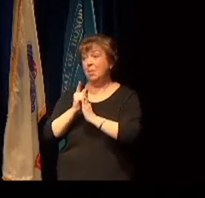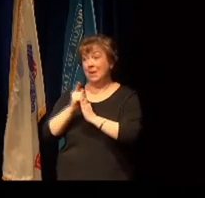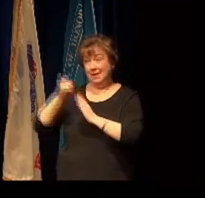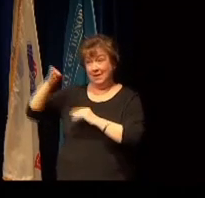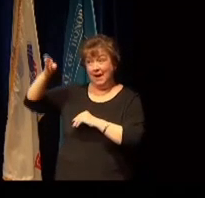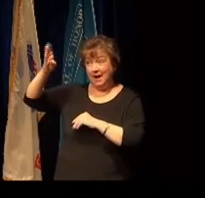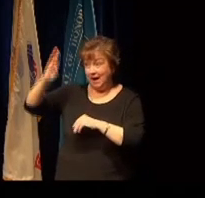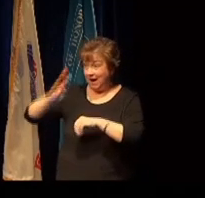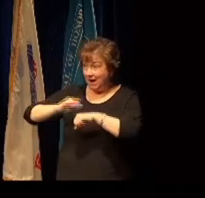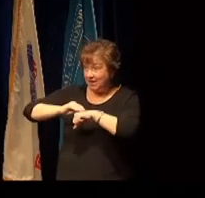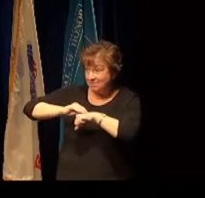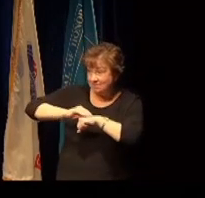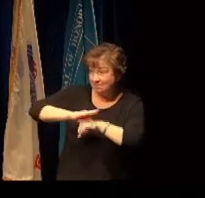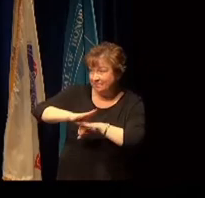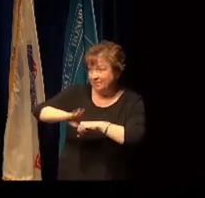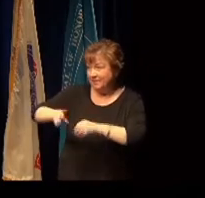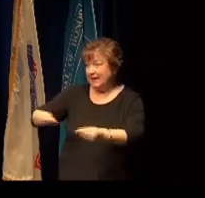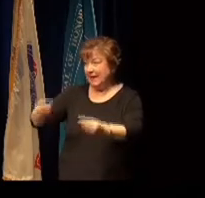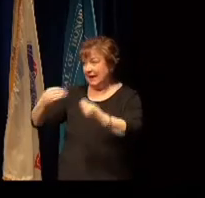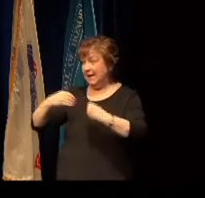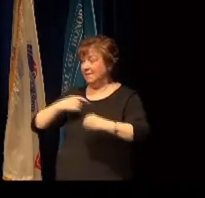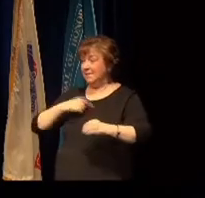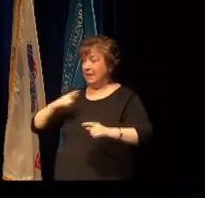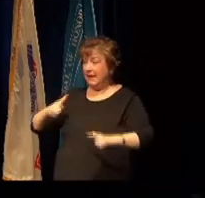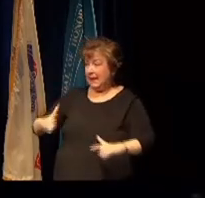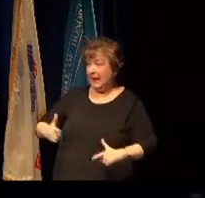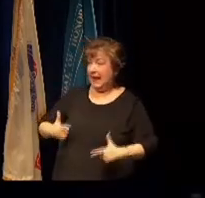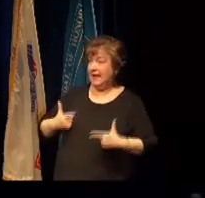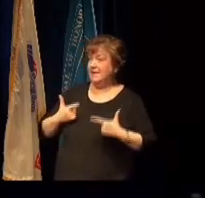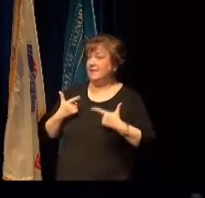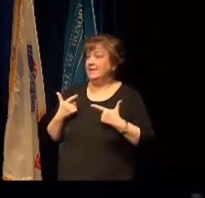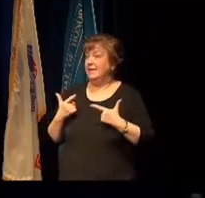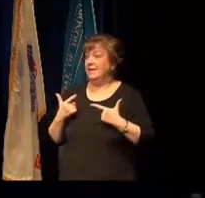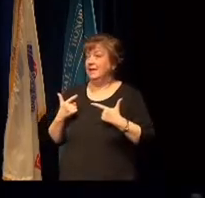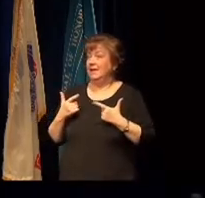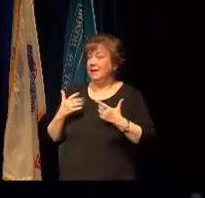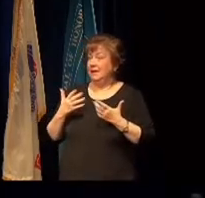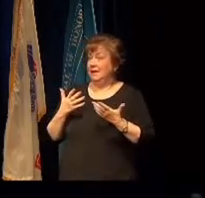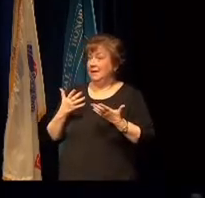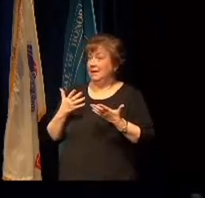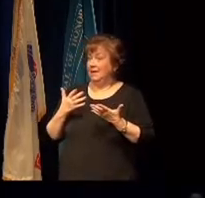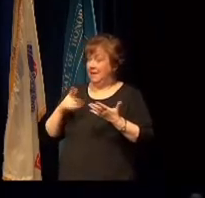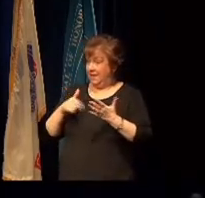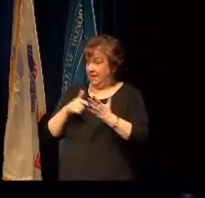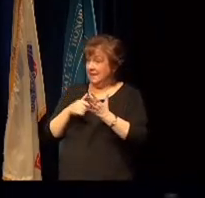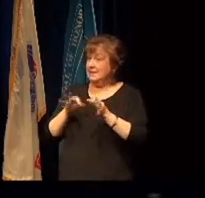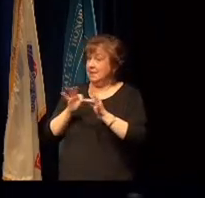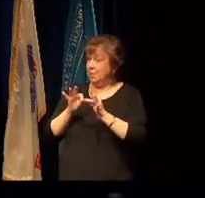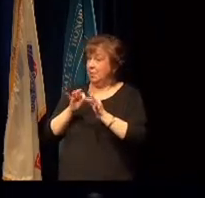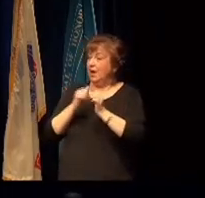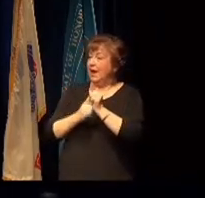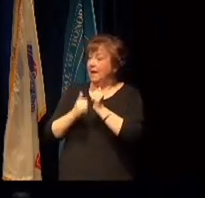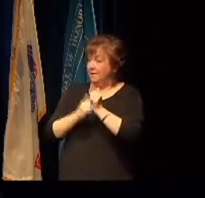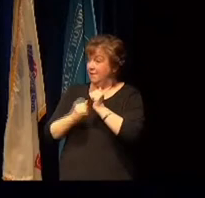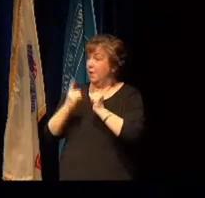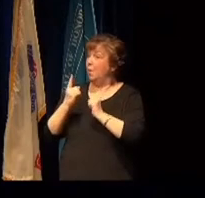God gave me life. This is important for every single one of